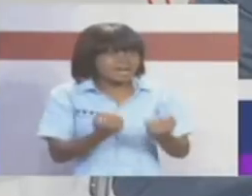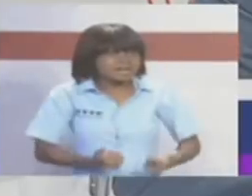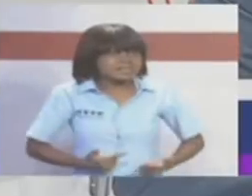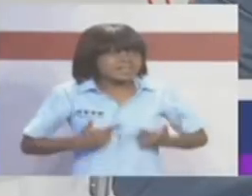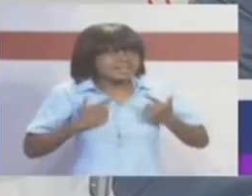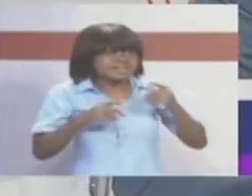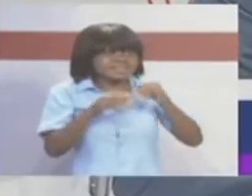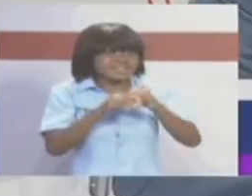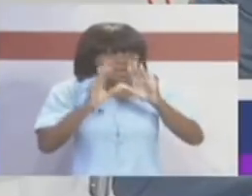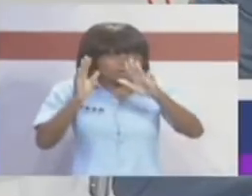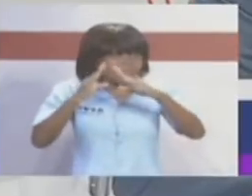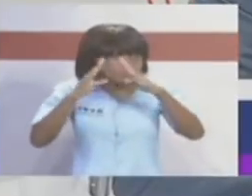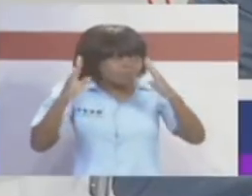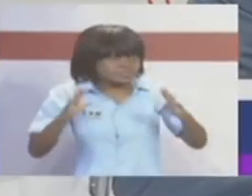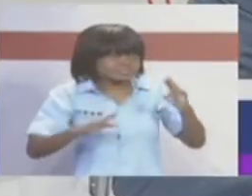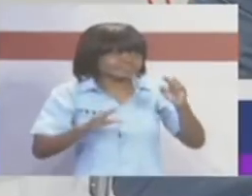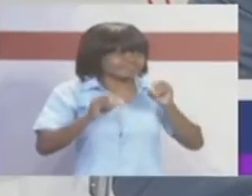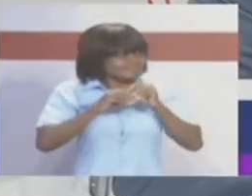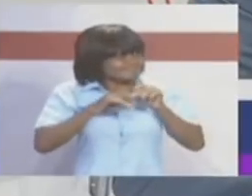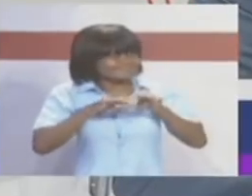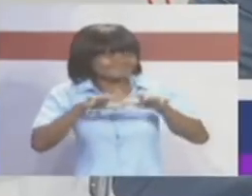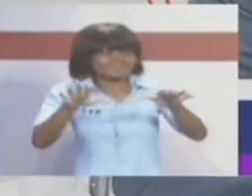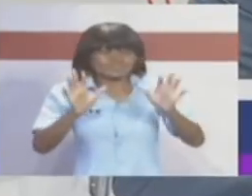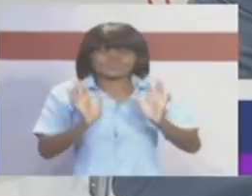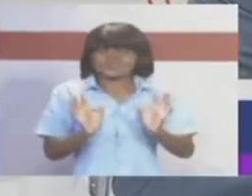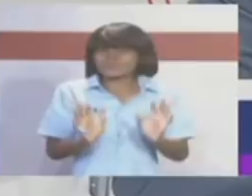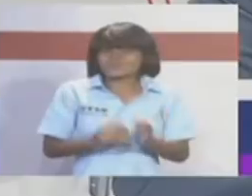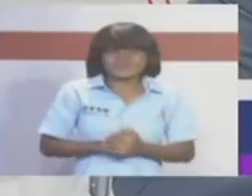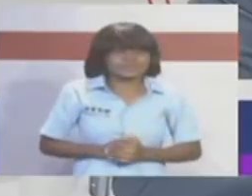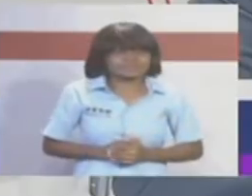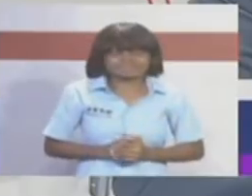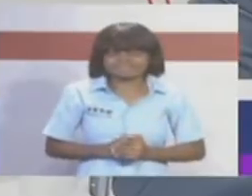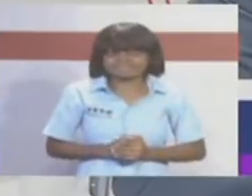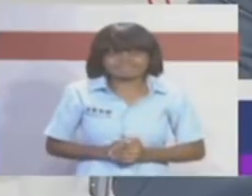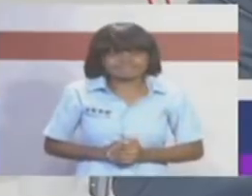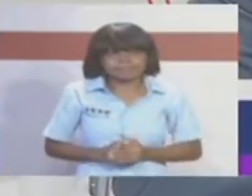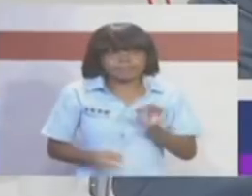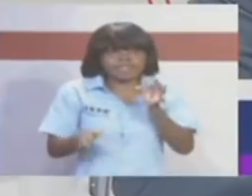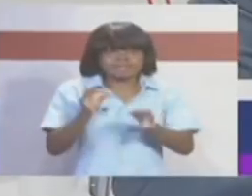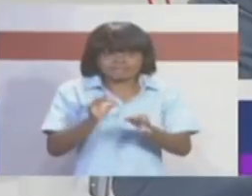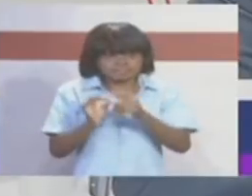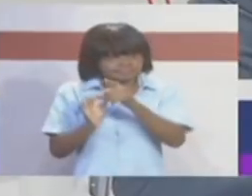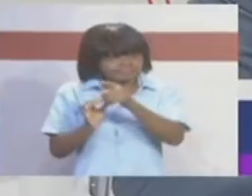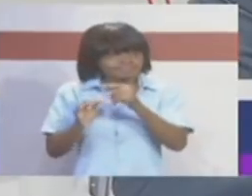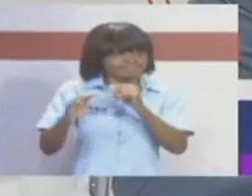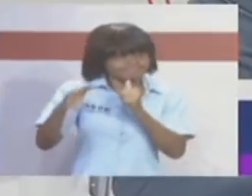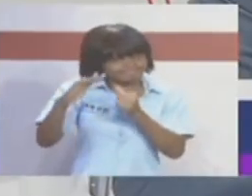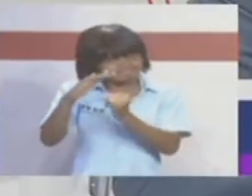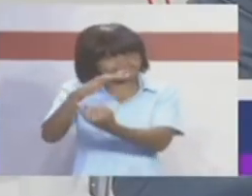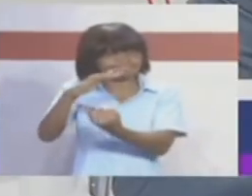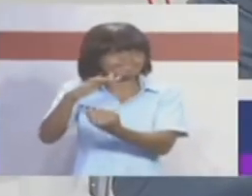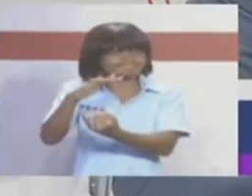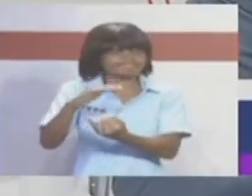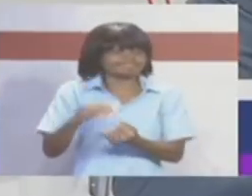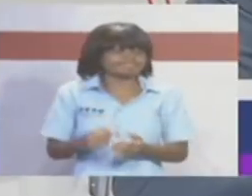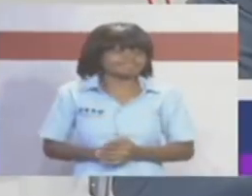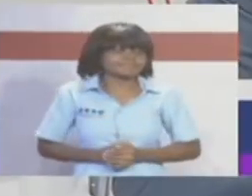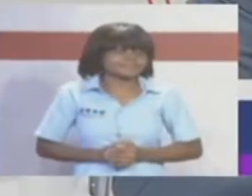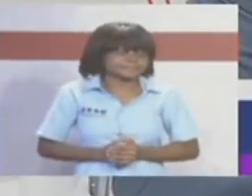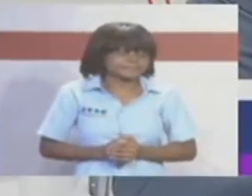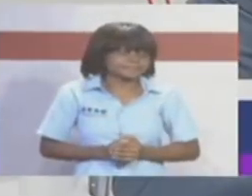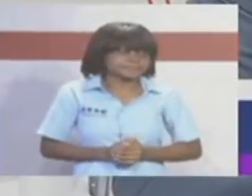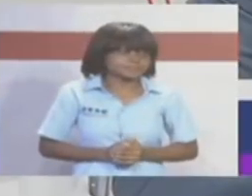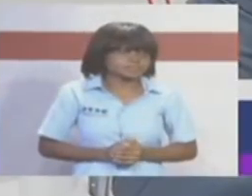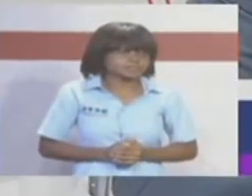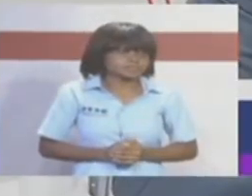households are being infected very rapidly. There may or may not be an interplay of 2 things. One is that clearly the Delta variant